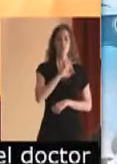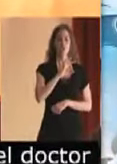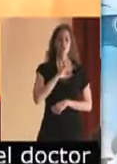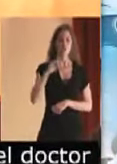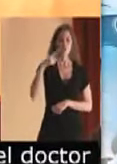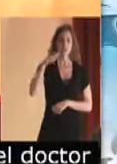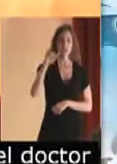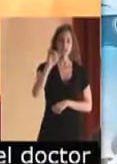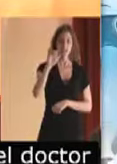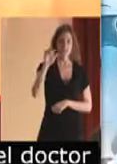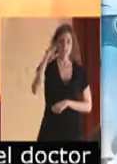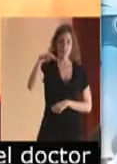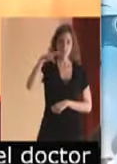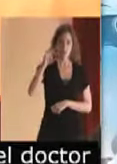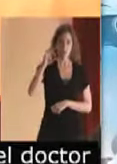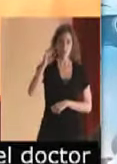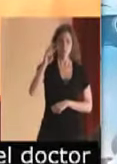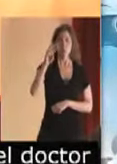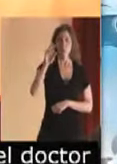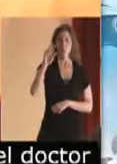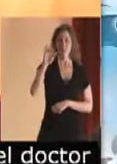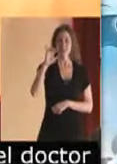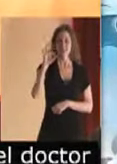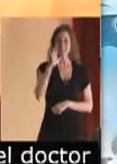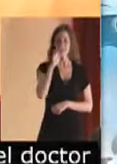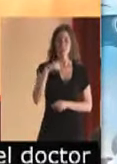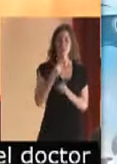So to begin with, Dr. Guillermo Peris will be